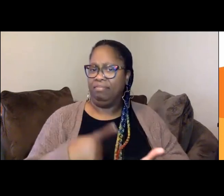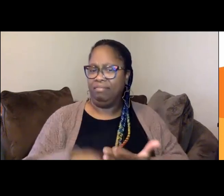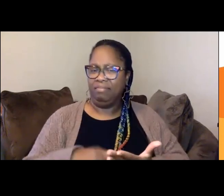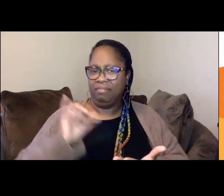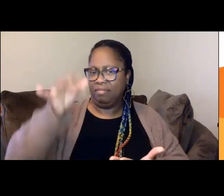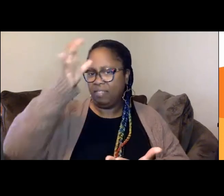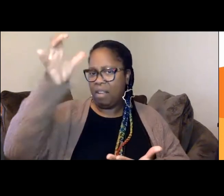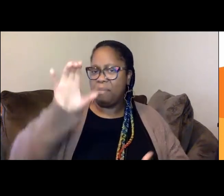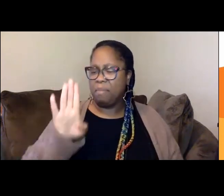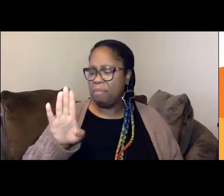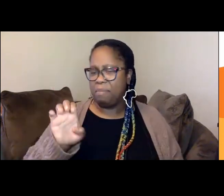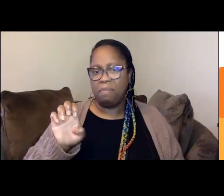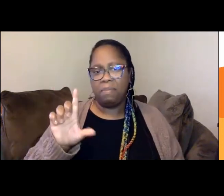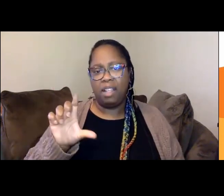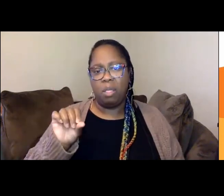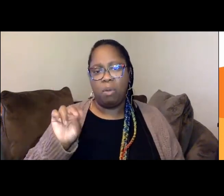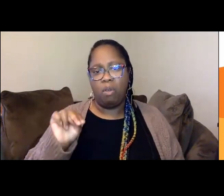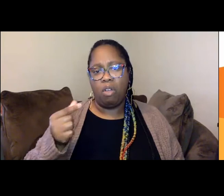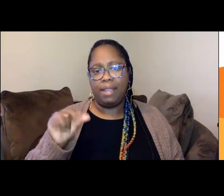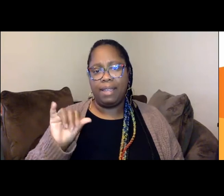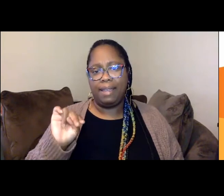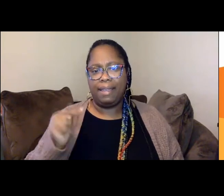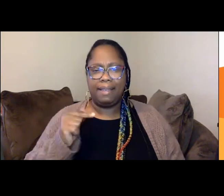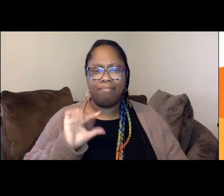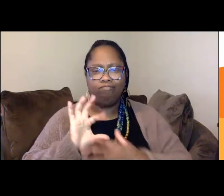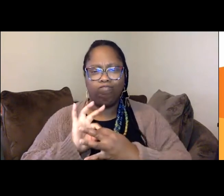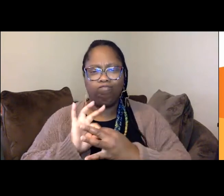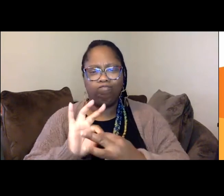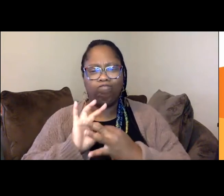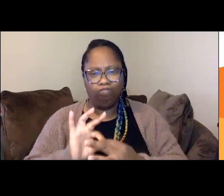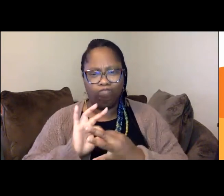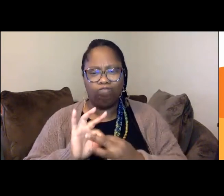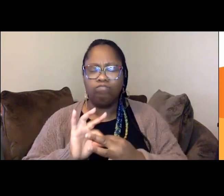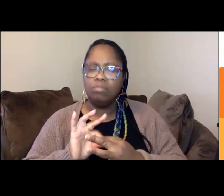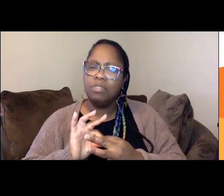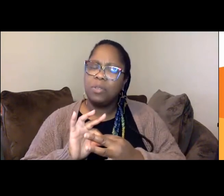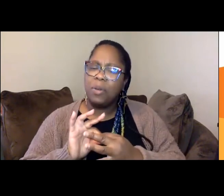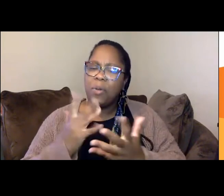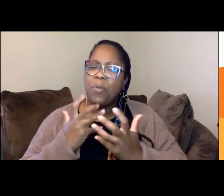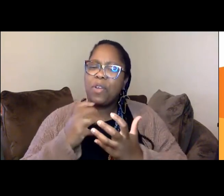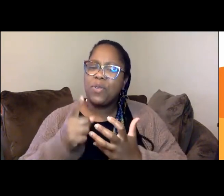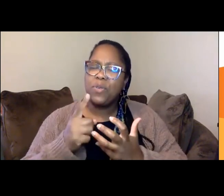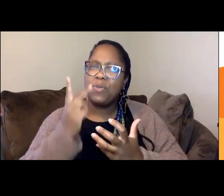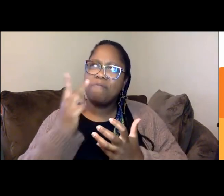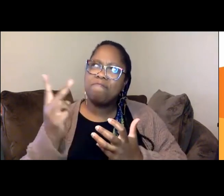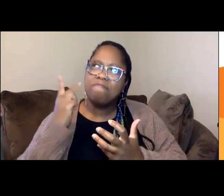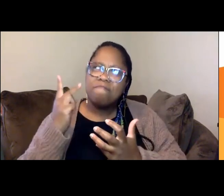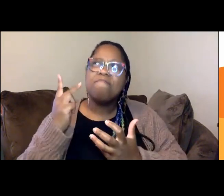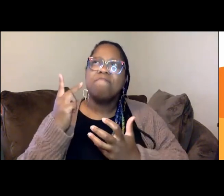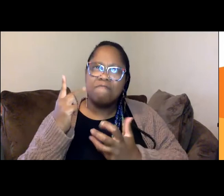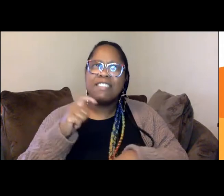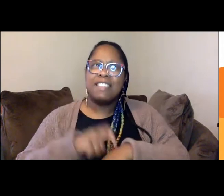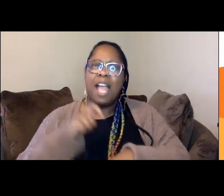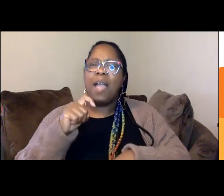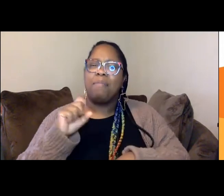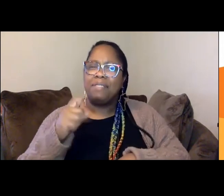of belonging at SVP. So we want to ask you to reflect on a time and space where you felt